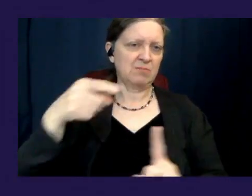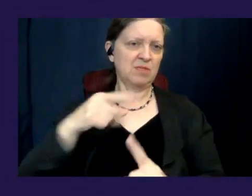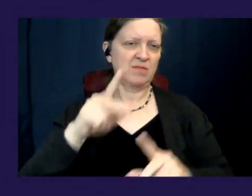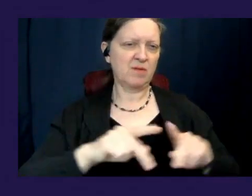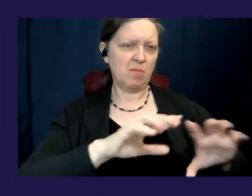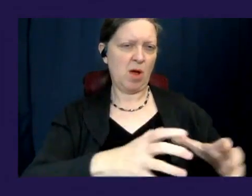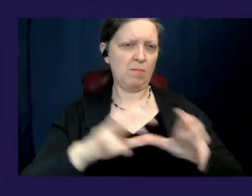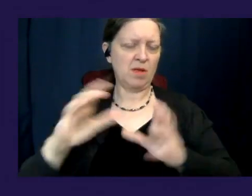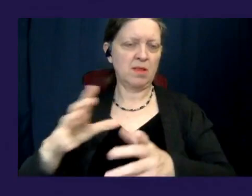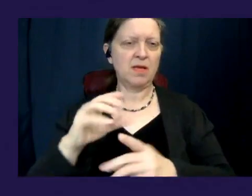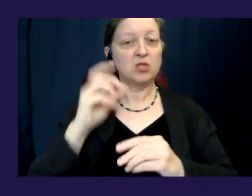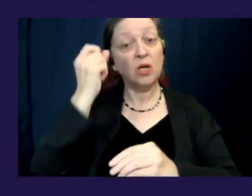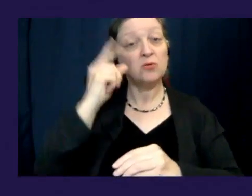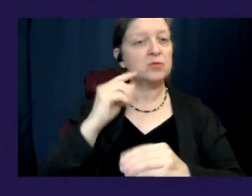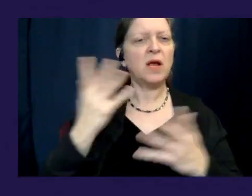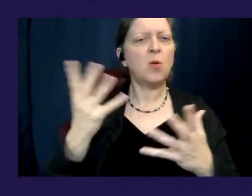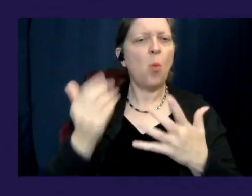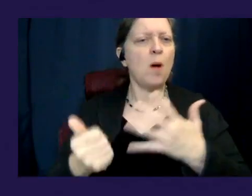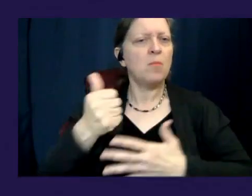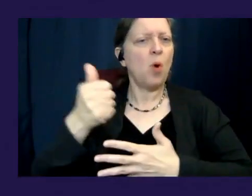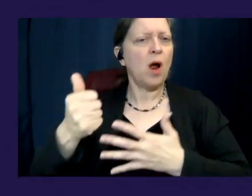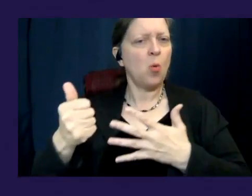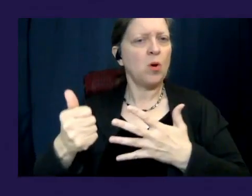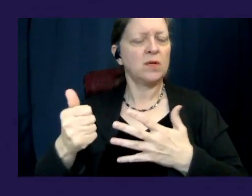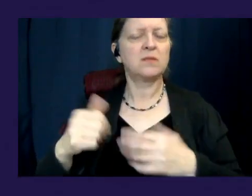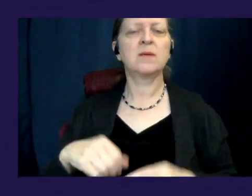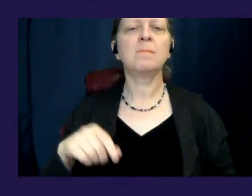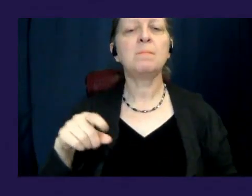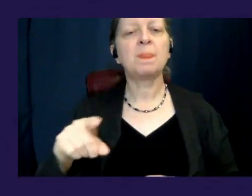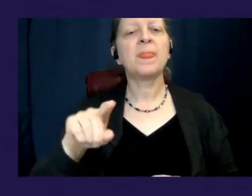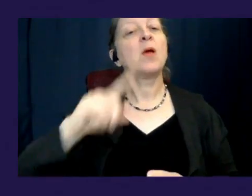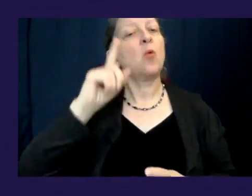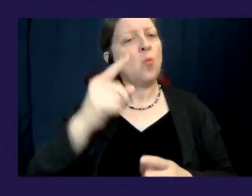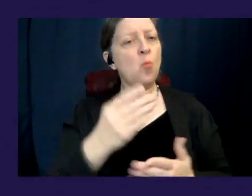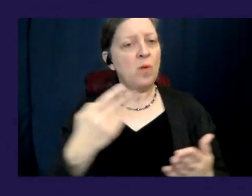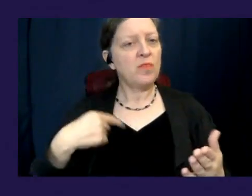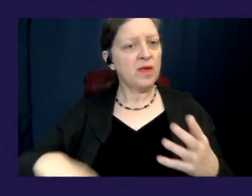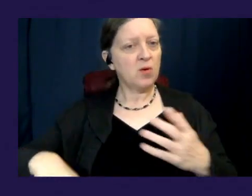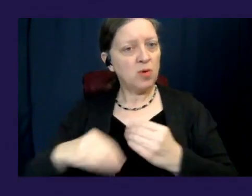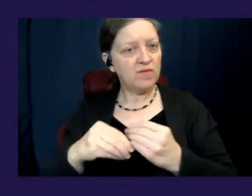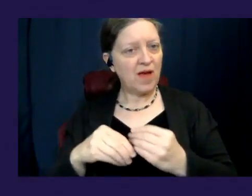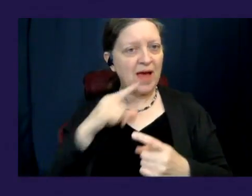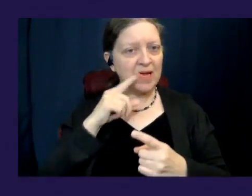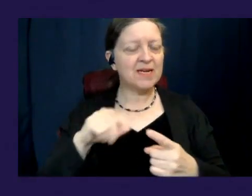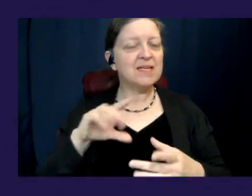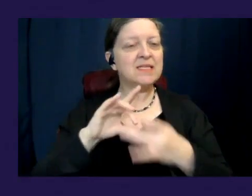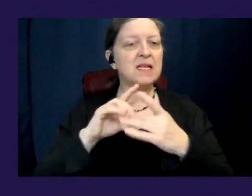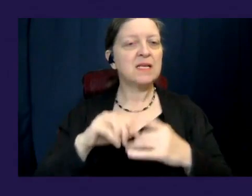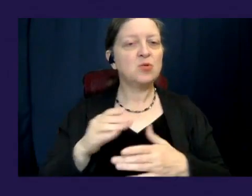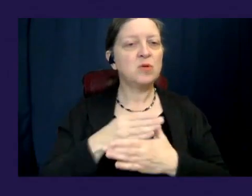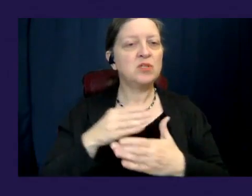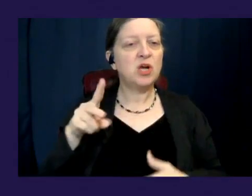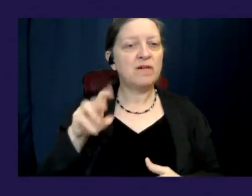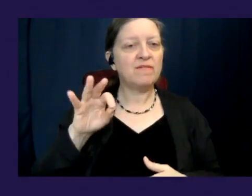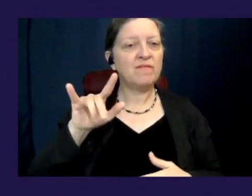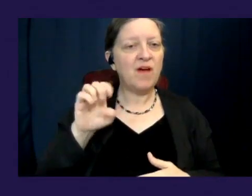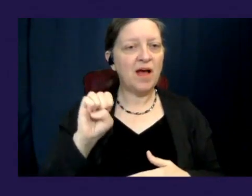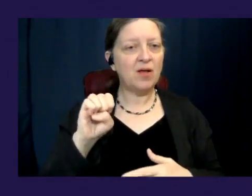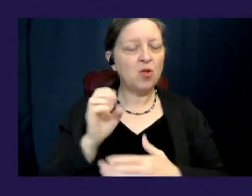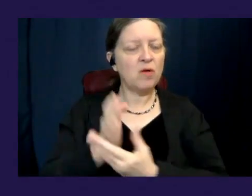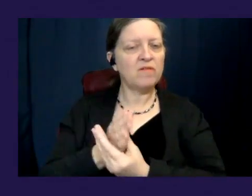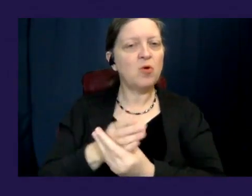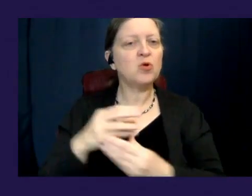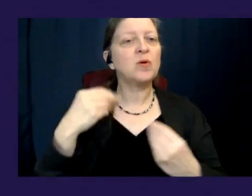have added to the report is a link to a share file folder that actually provides assets, talking points, social